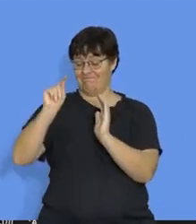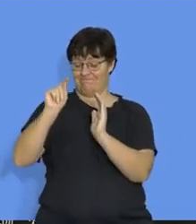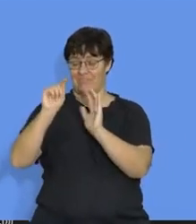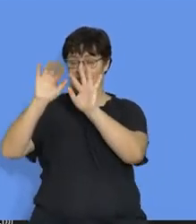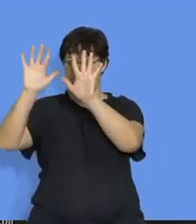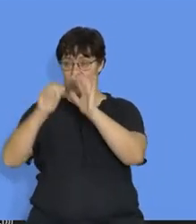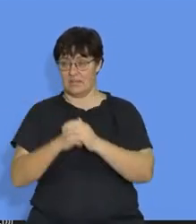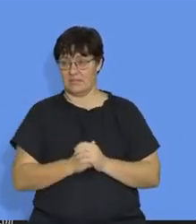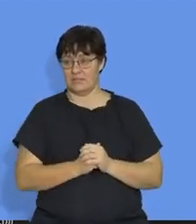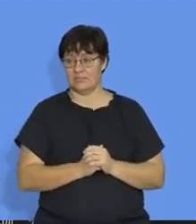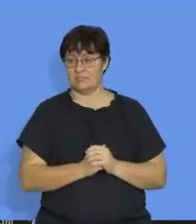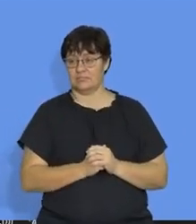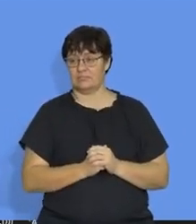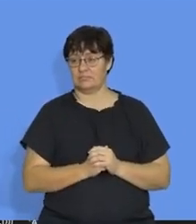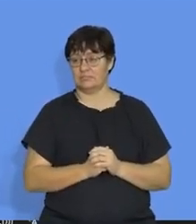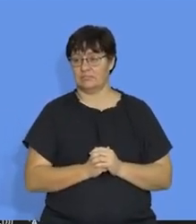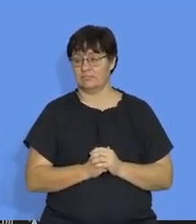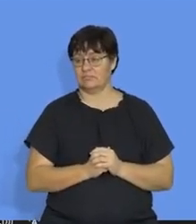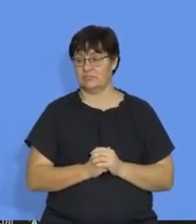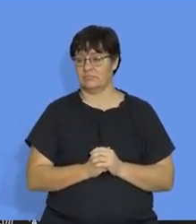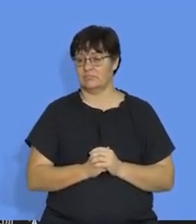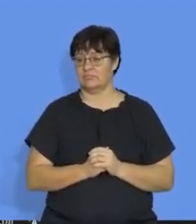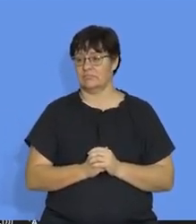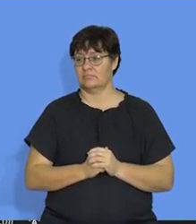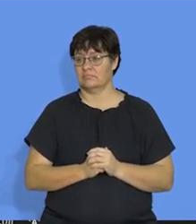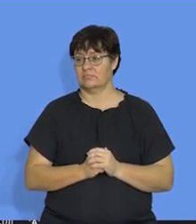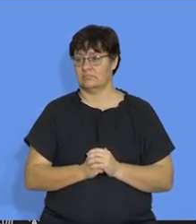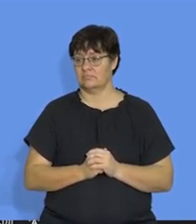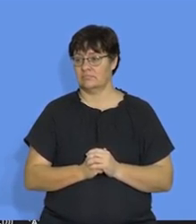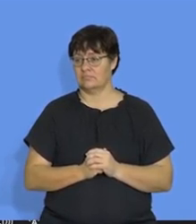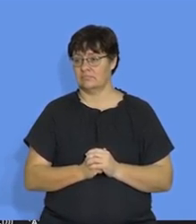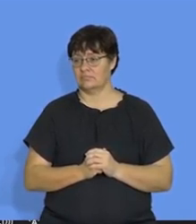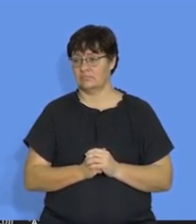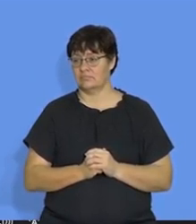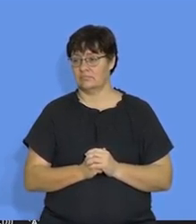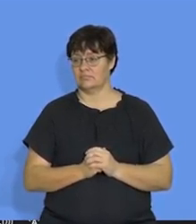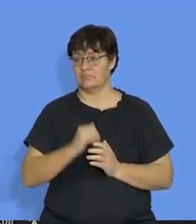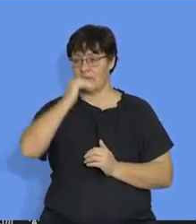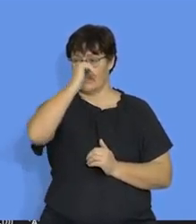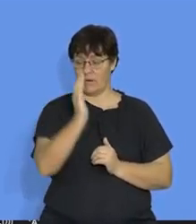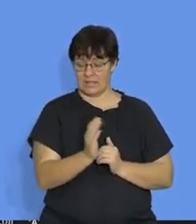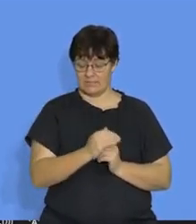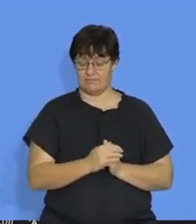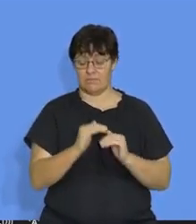power of 10. So a half to the power of 10